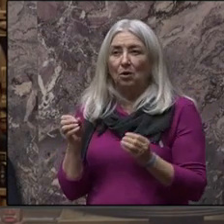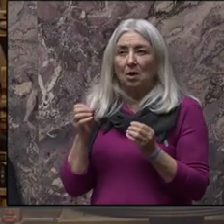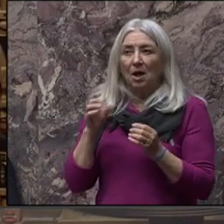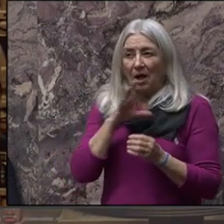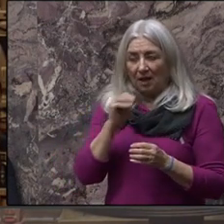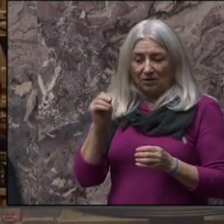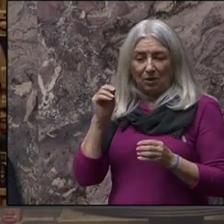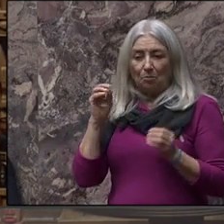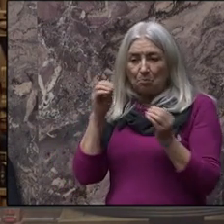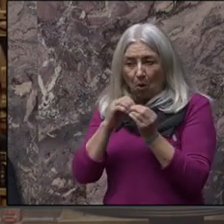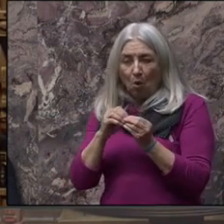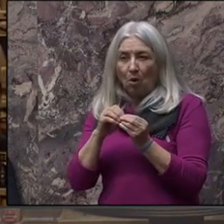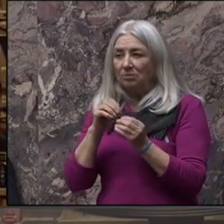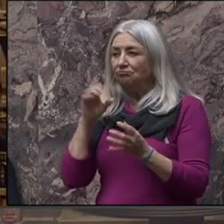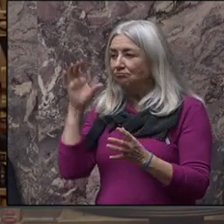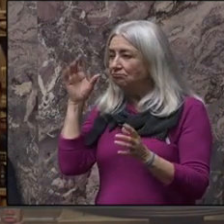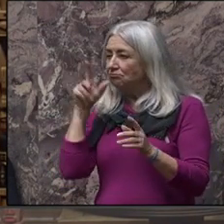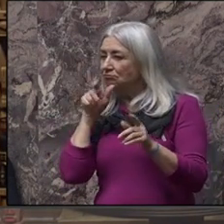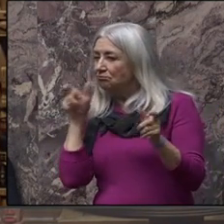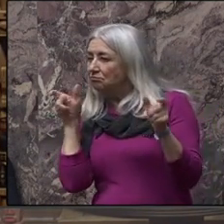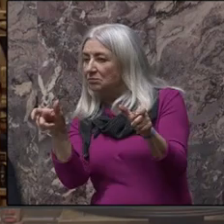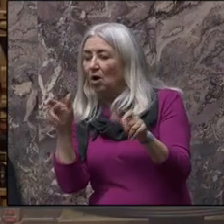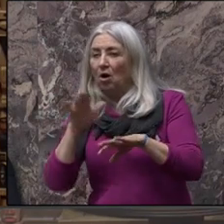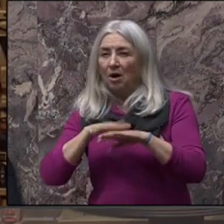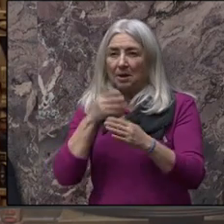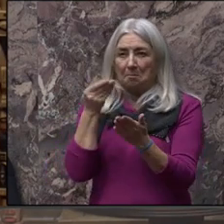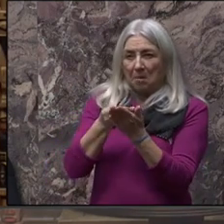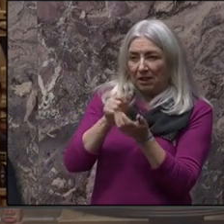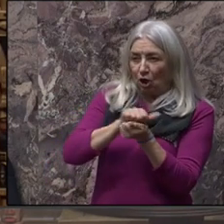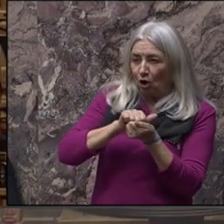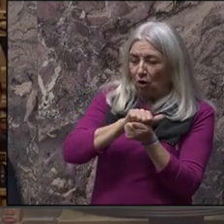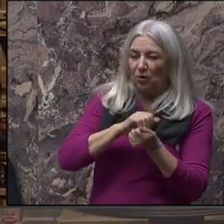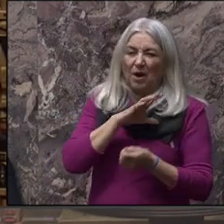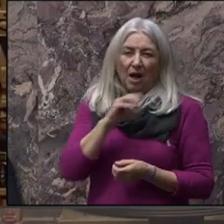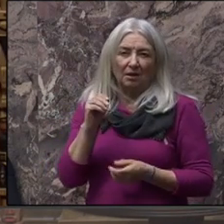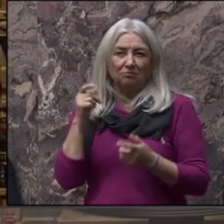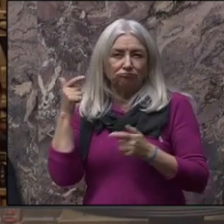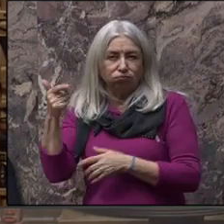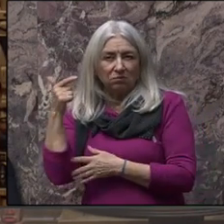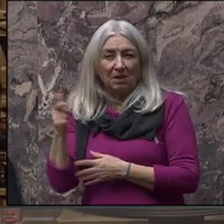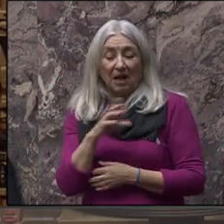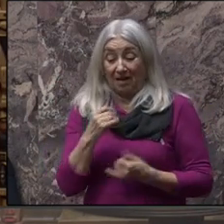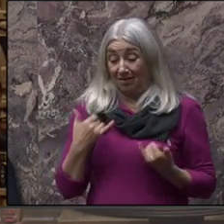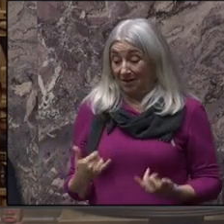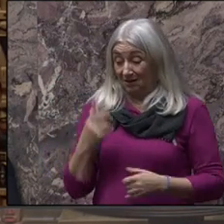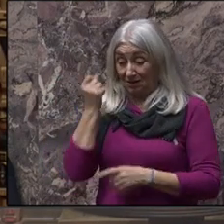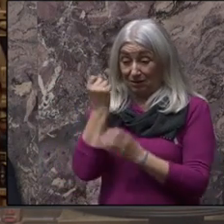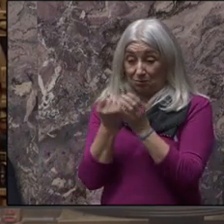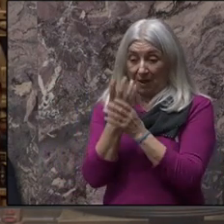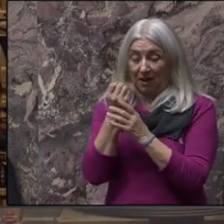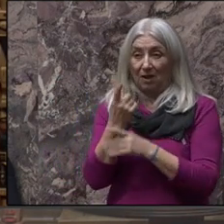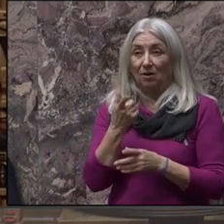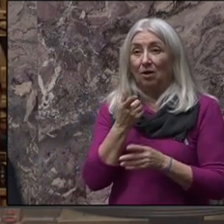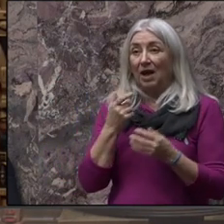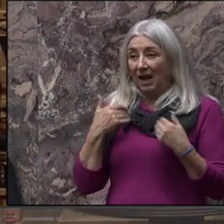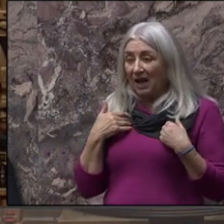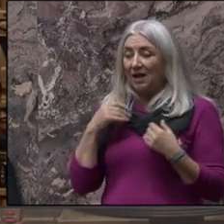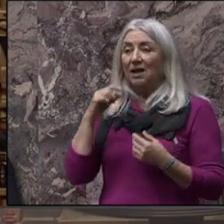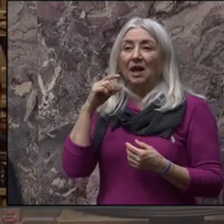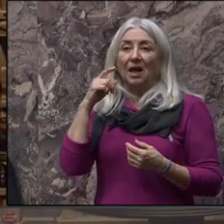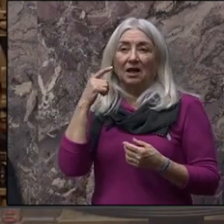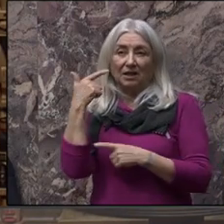illegal arms and money laundering, and this spring, a new Office of Crime Reduction and